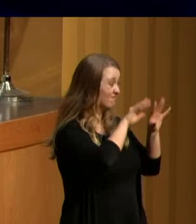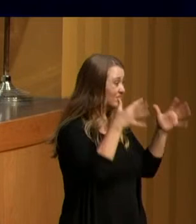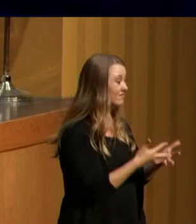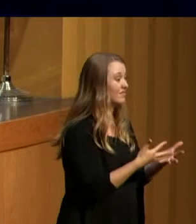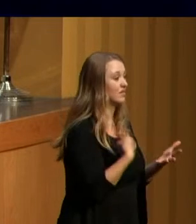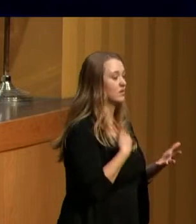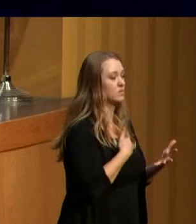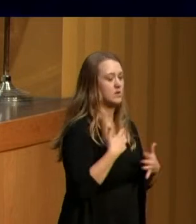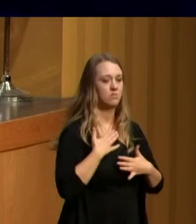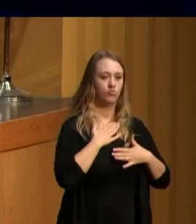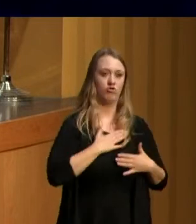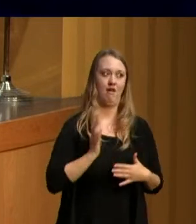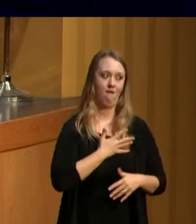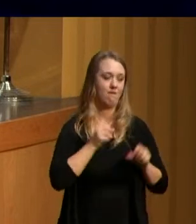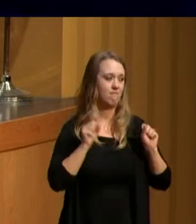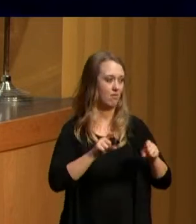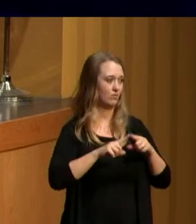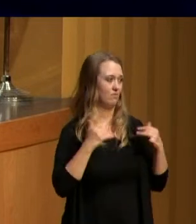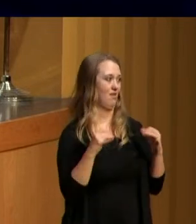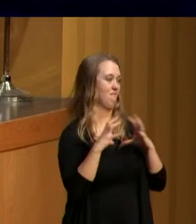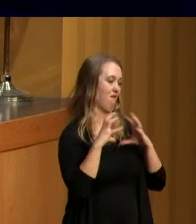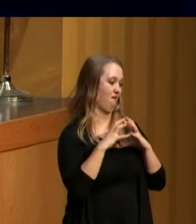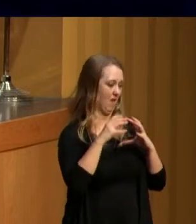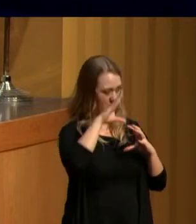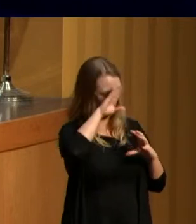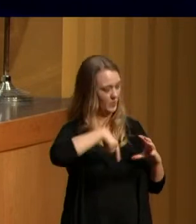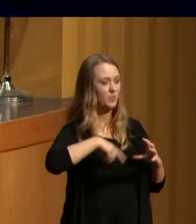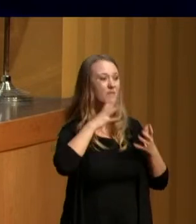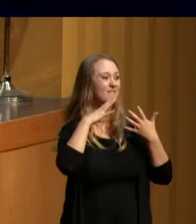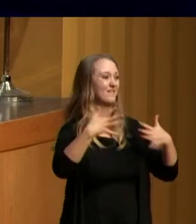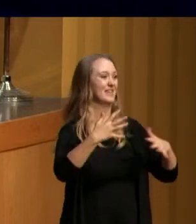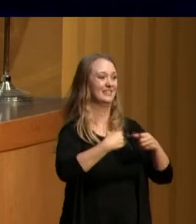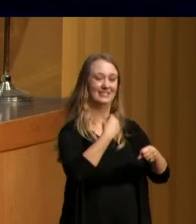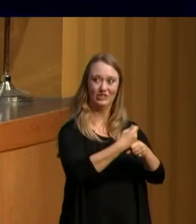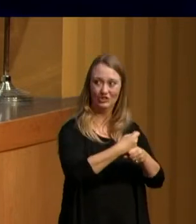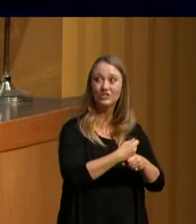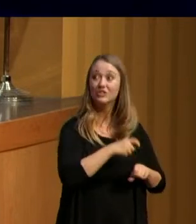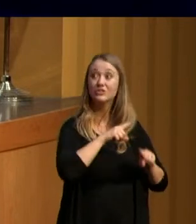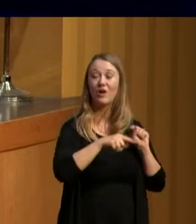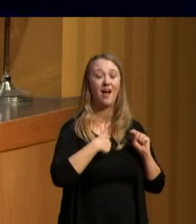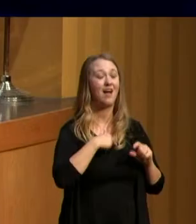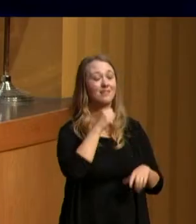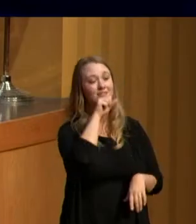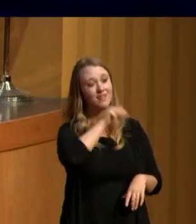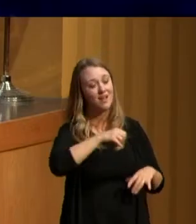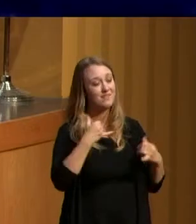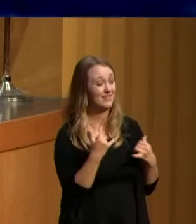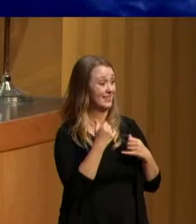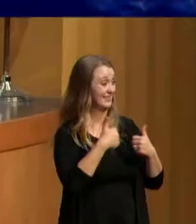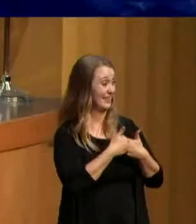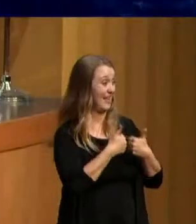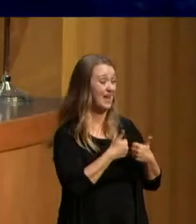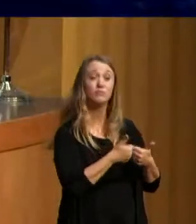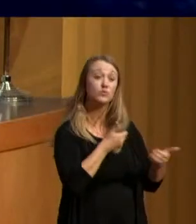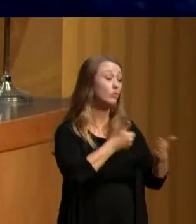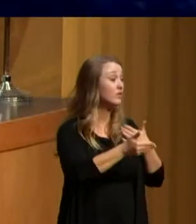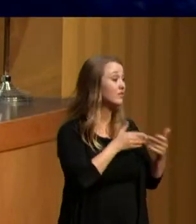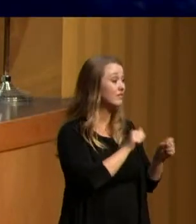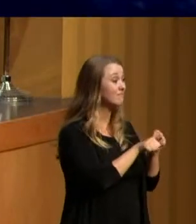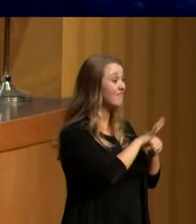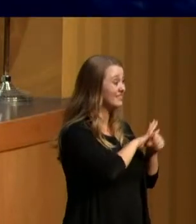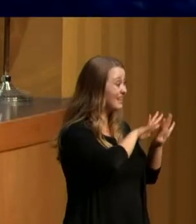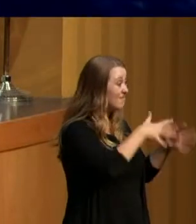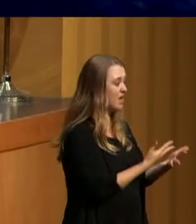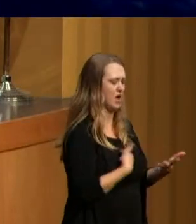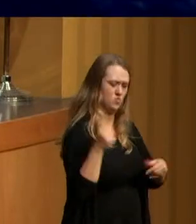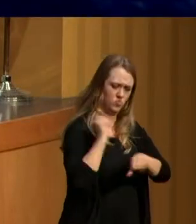play ball even more. I knew we would finish it this year. I have so much love for the game, so during the pandemic, I put in a lot of work. My goal is to continue striving